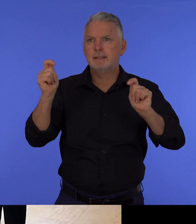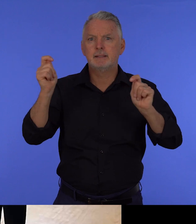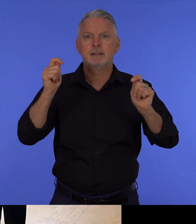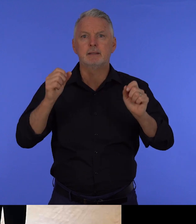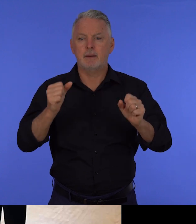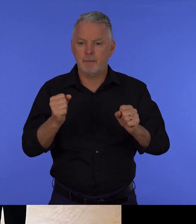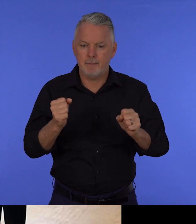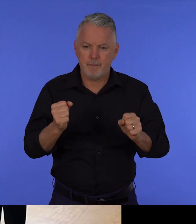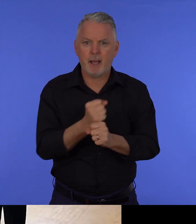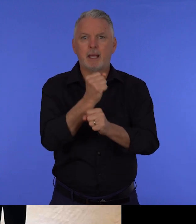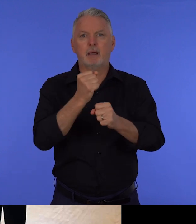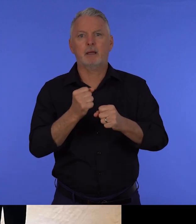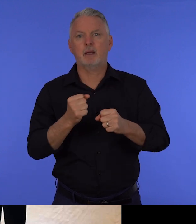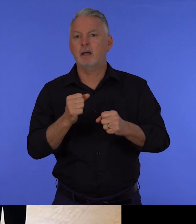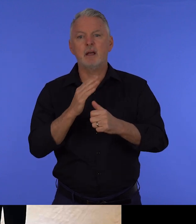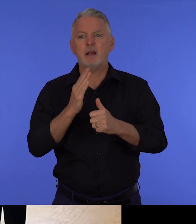made